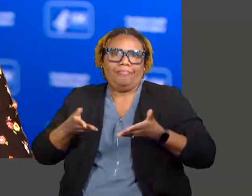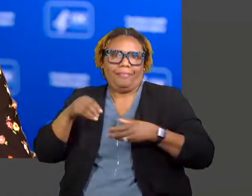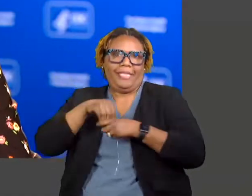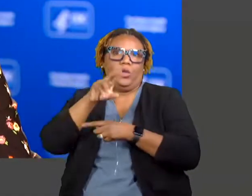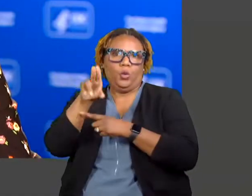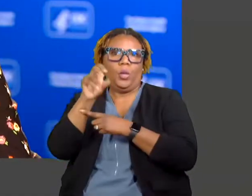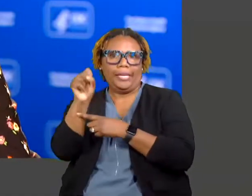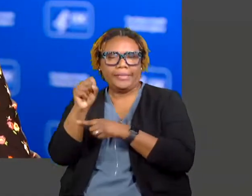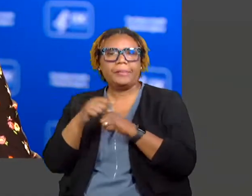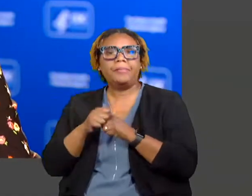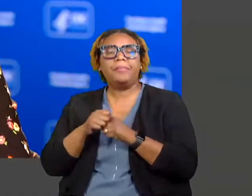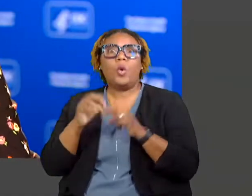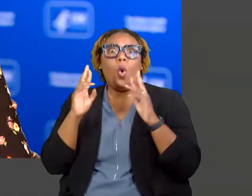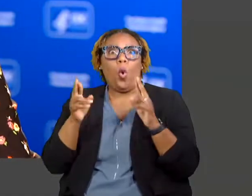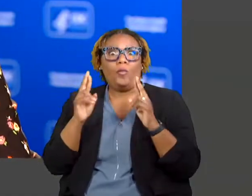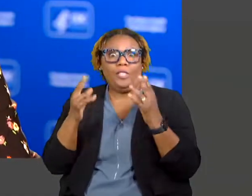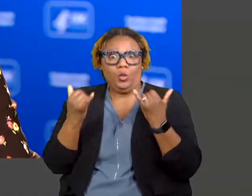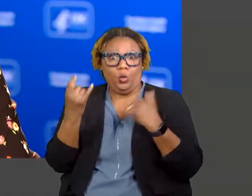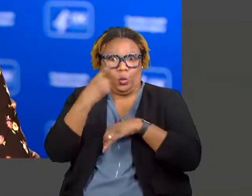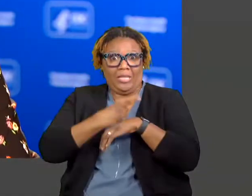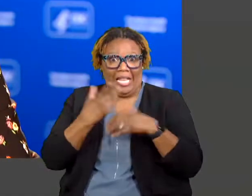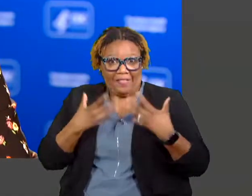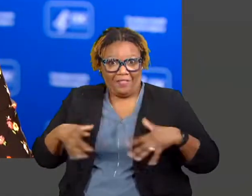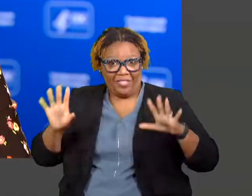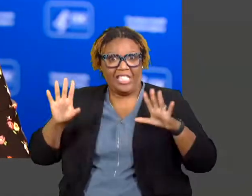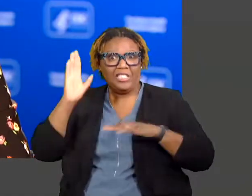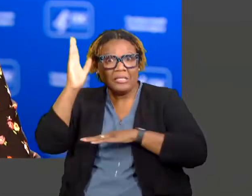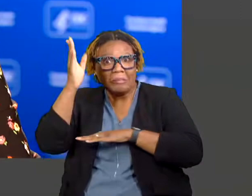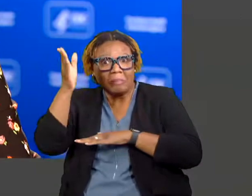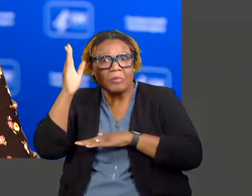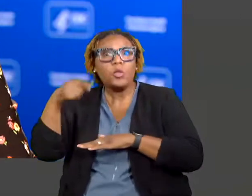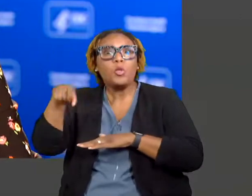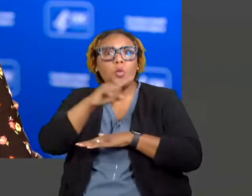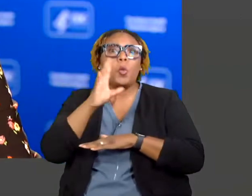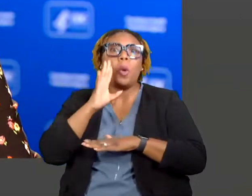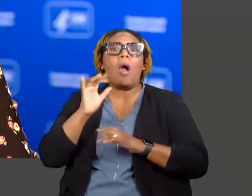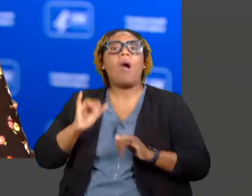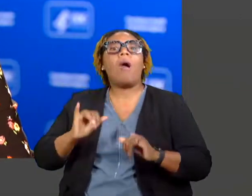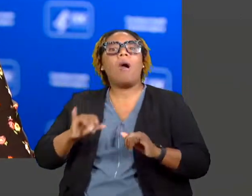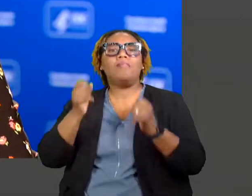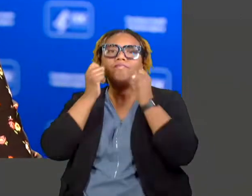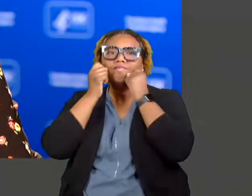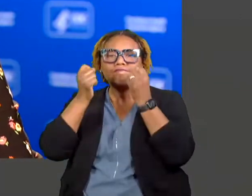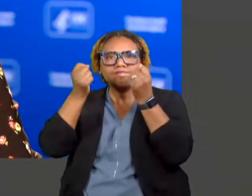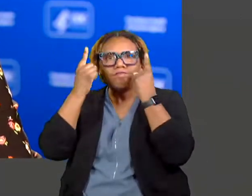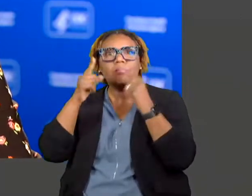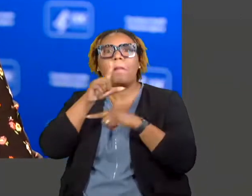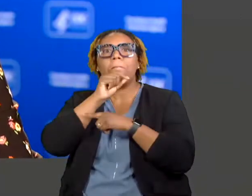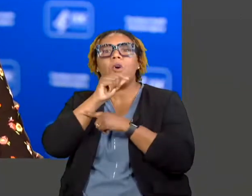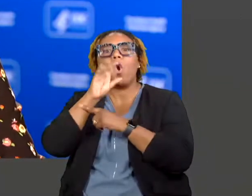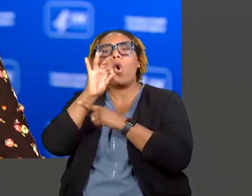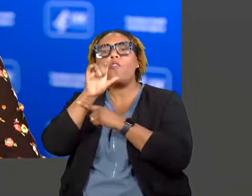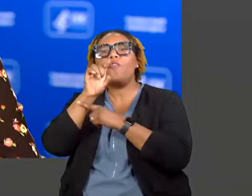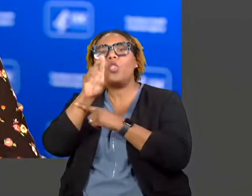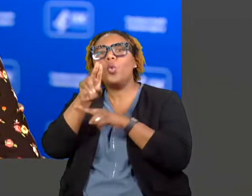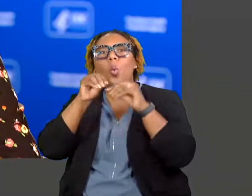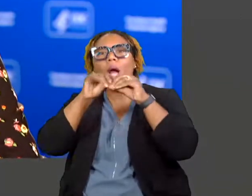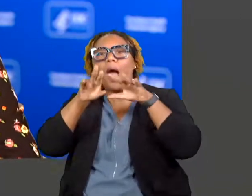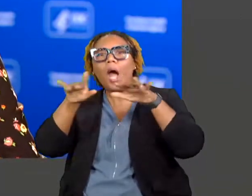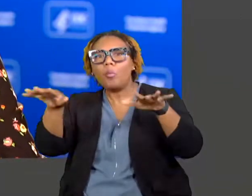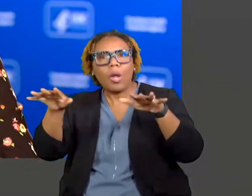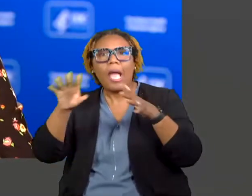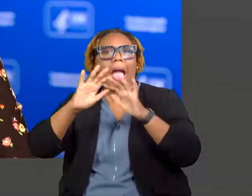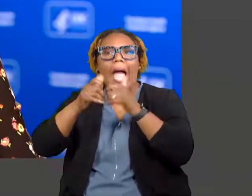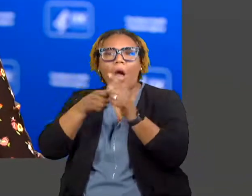time together, you will have a better understanding of the current bird flu outbreak and what this means for the health of you and